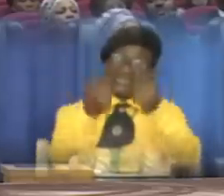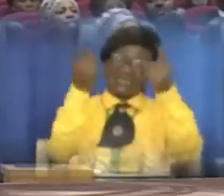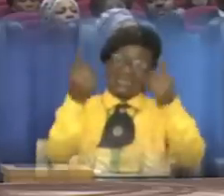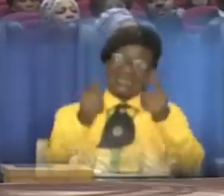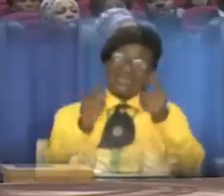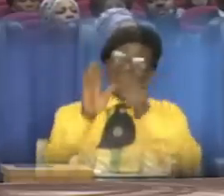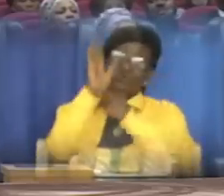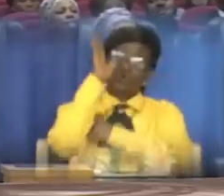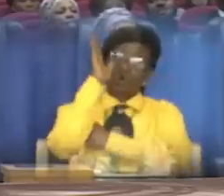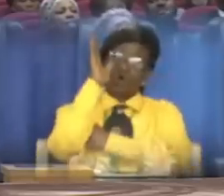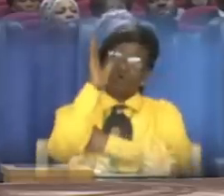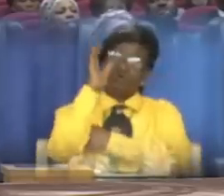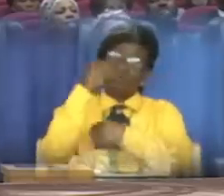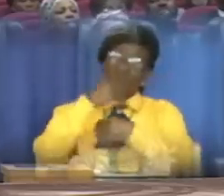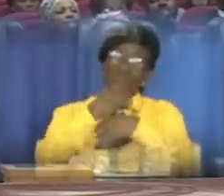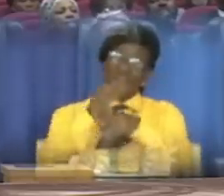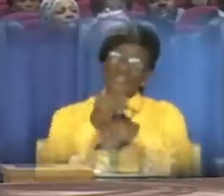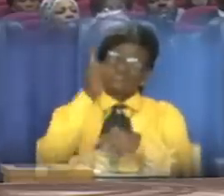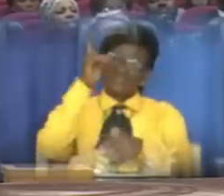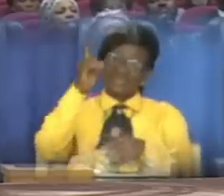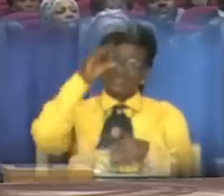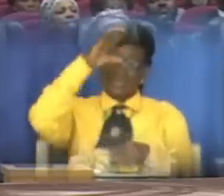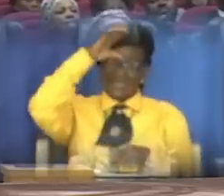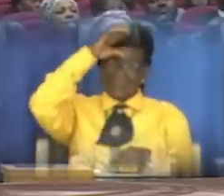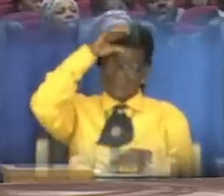God created man.